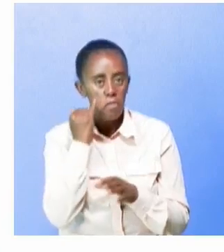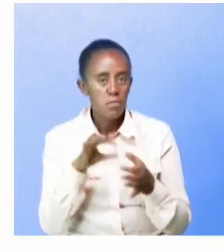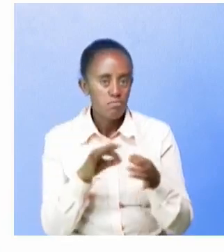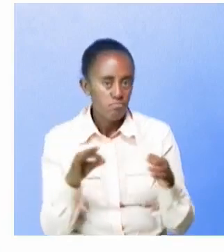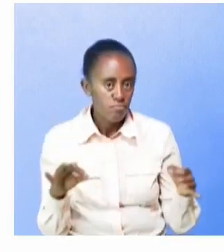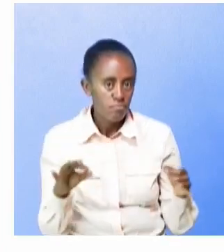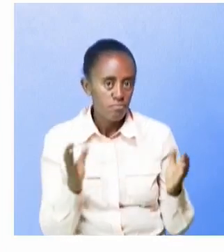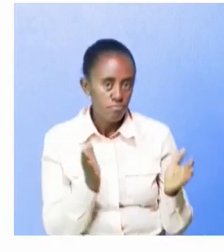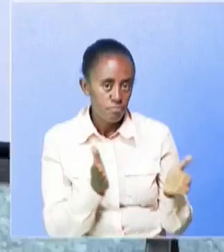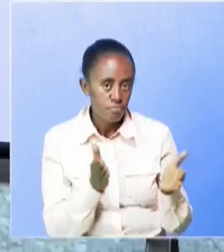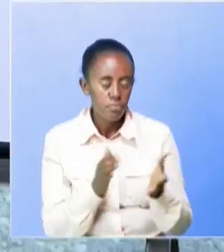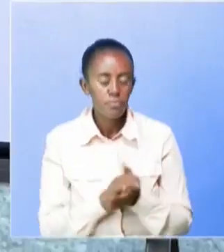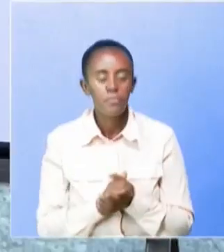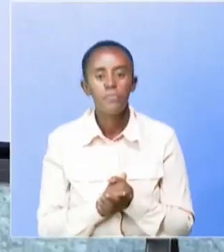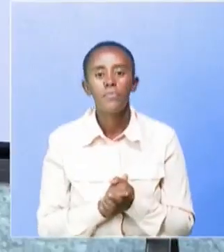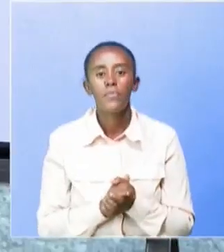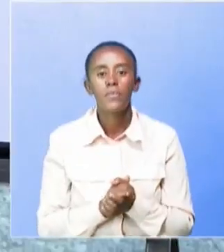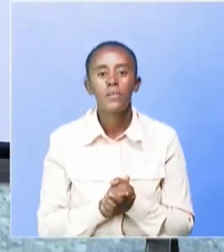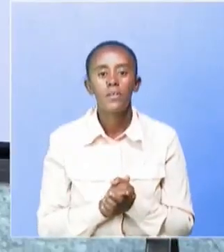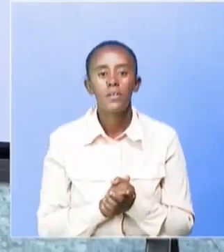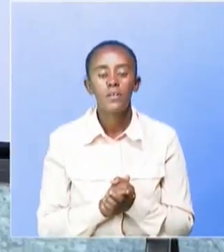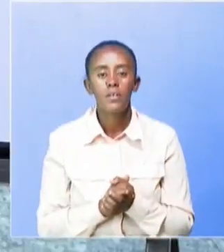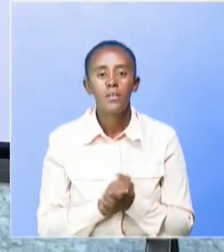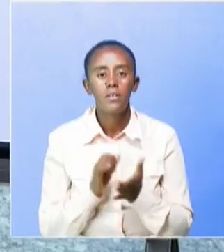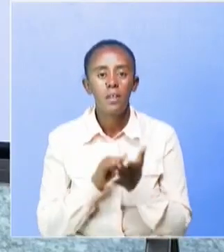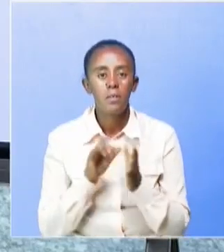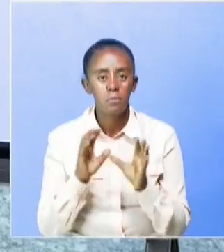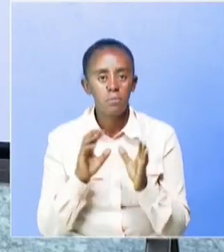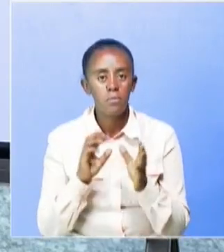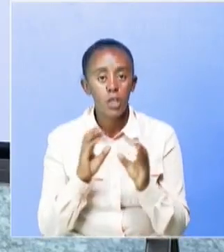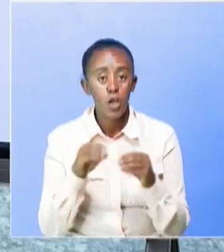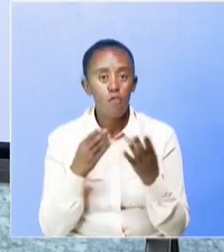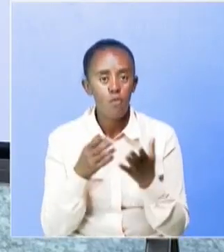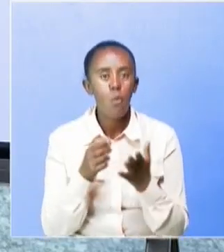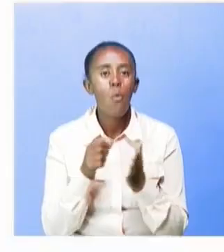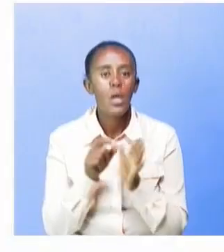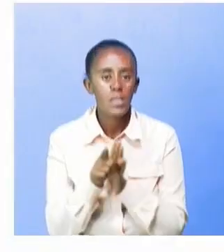We often use the if clause. Let me give you an example.